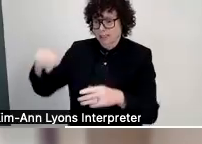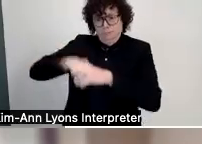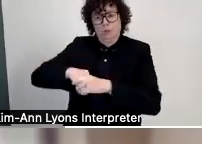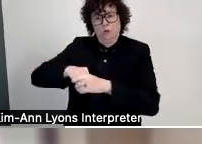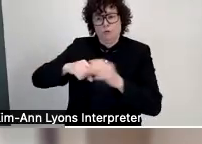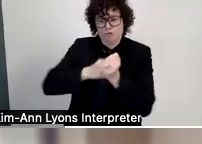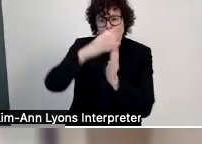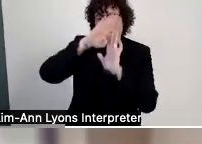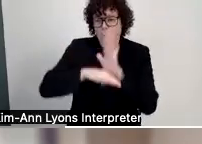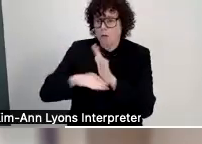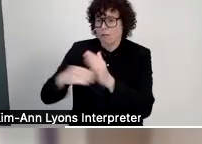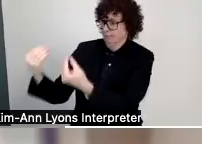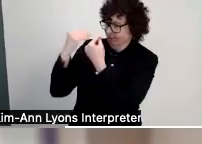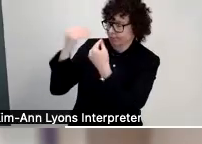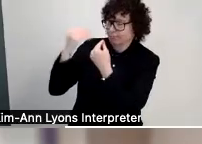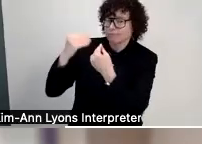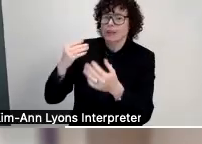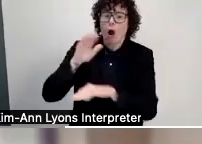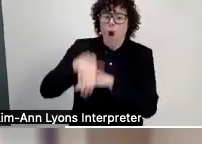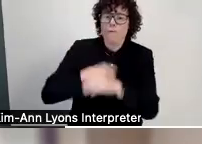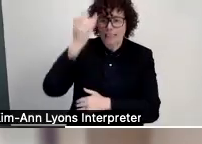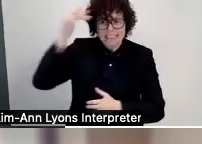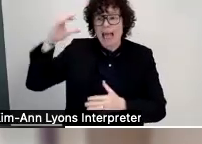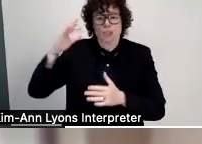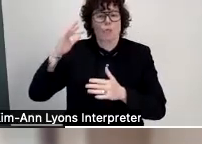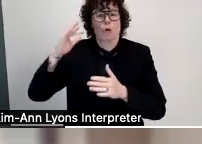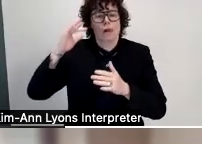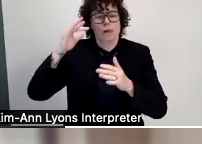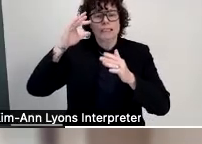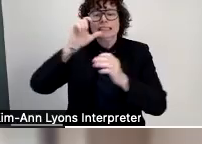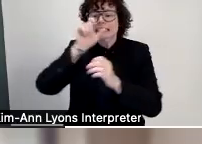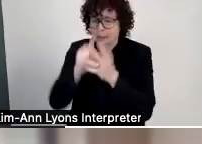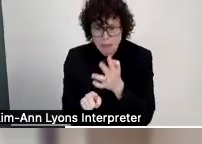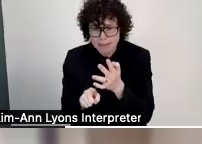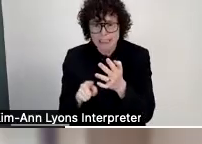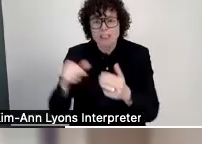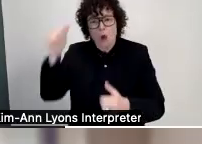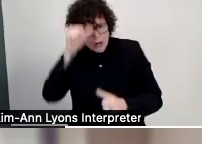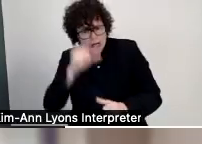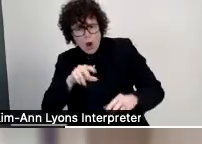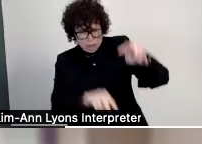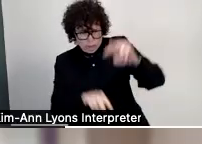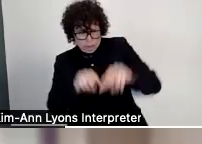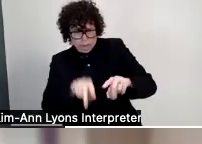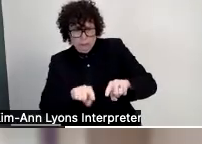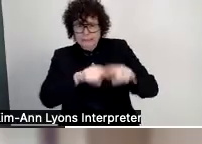is going to be really necessary for us to know how to combat these health discrepancies and actually create a positive change in the